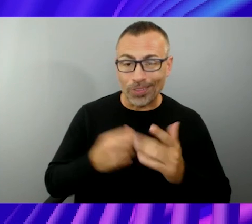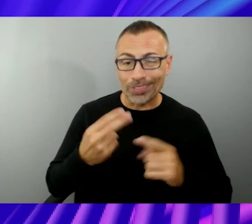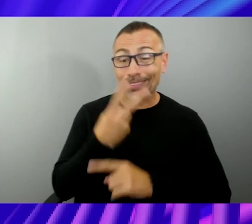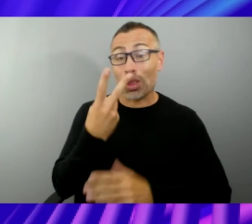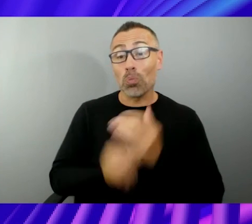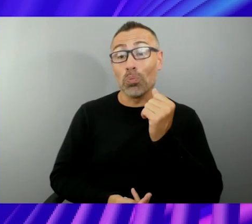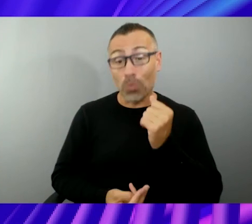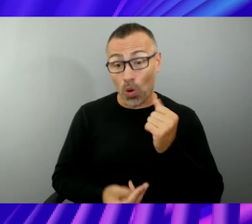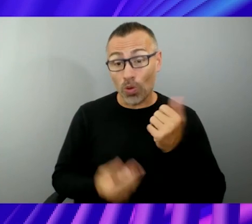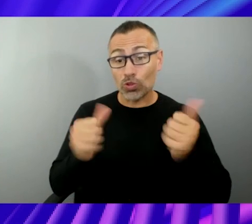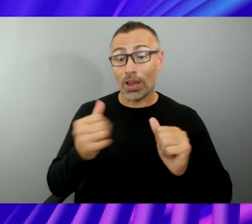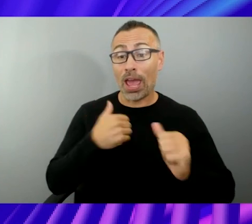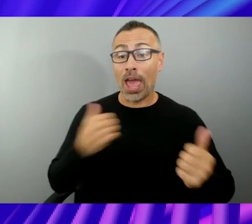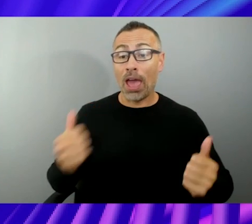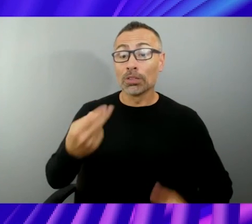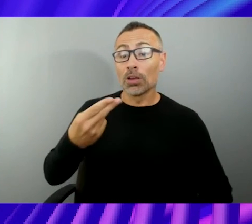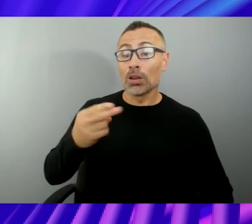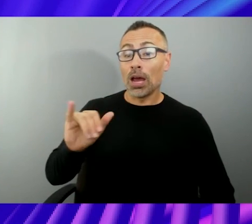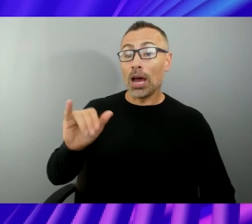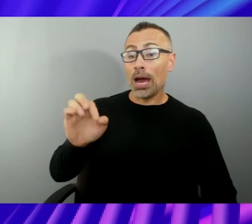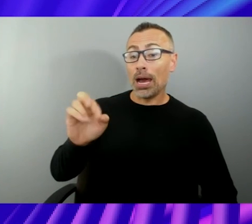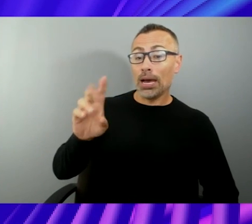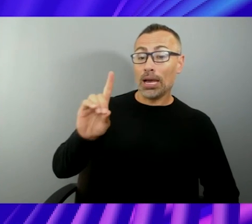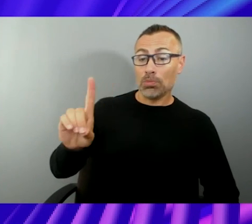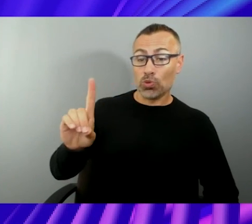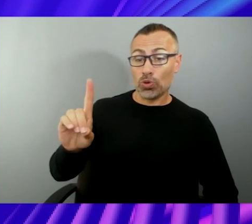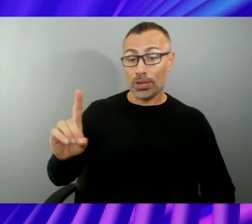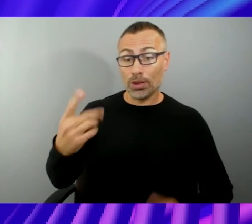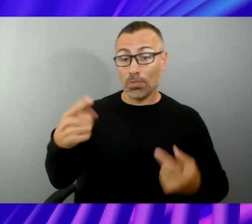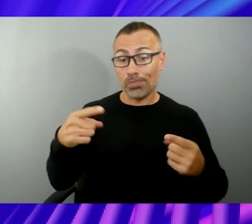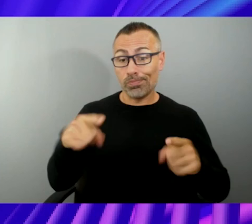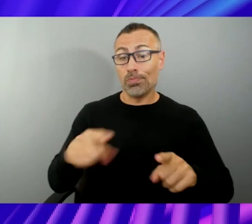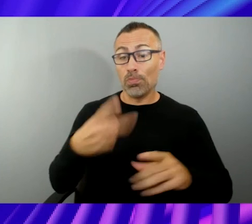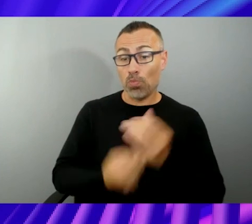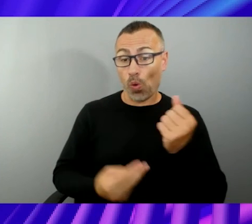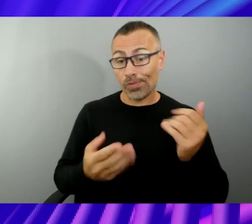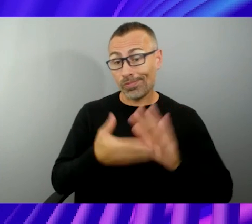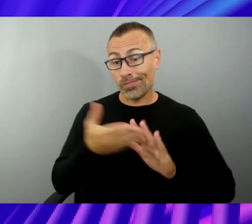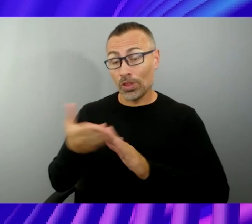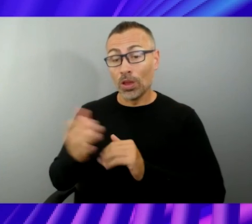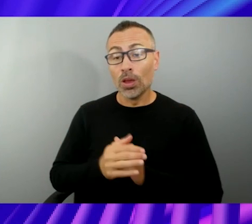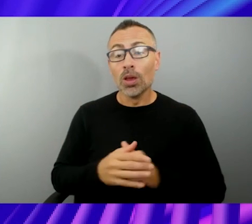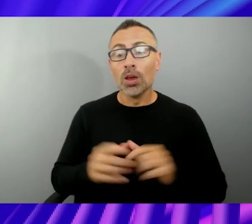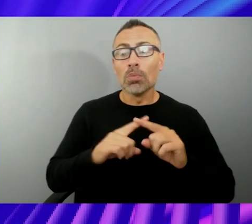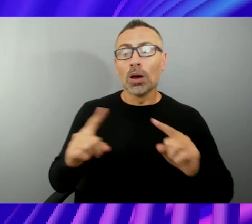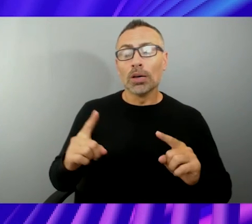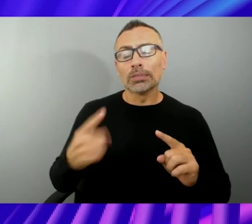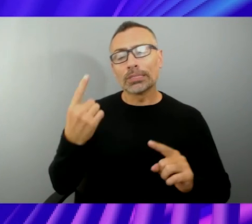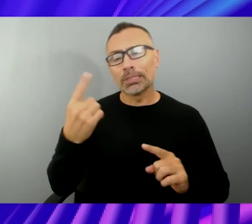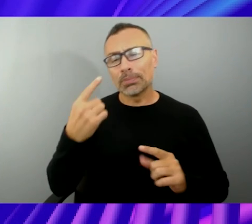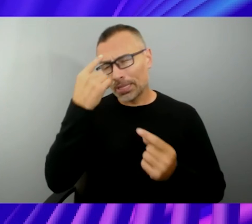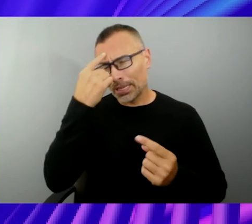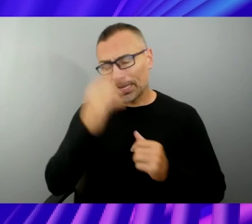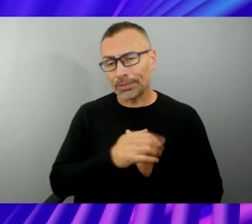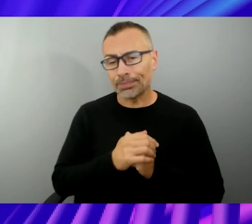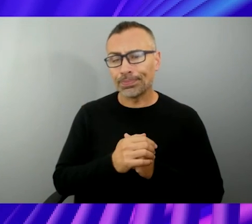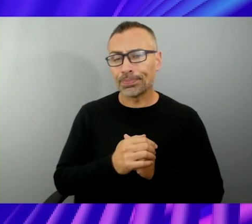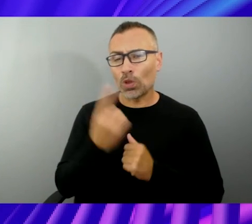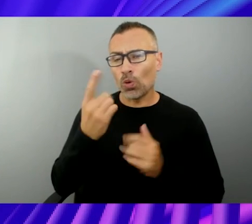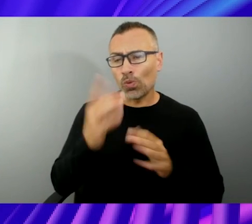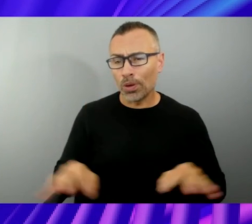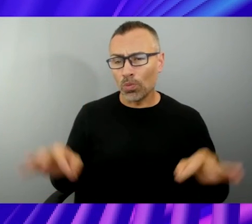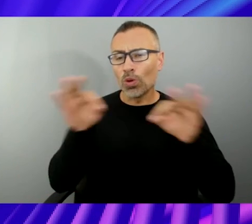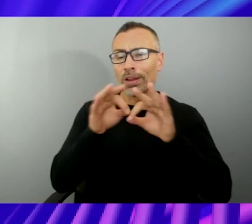in place. That is also possible. But some of the design considerations are like, the first one that's very important that comes to my mind is scope of the